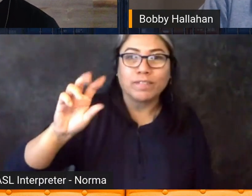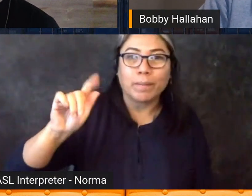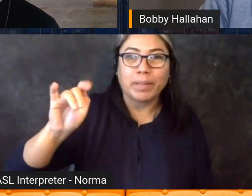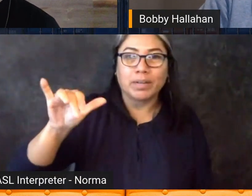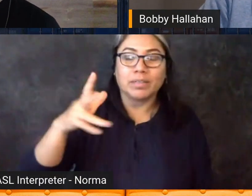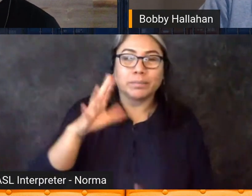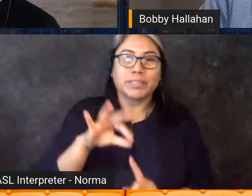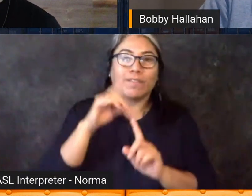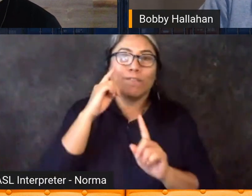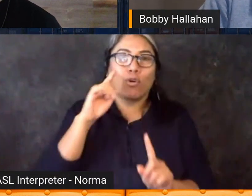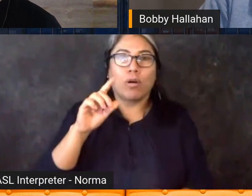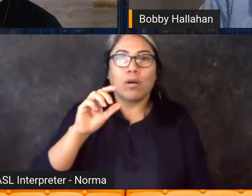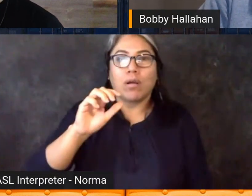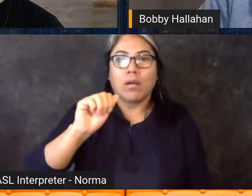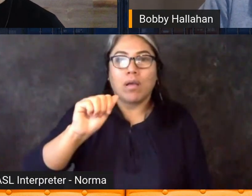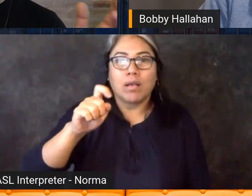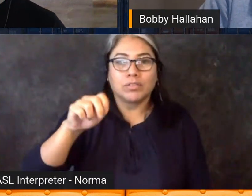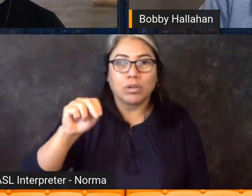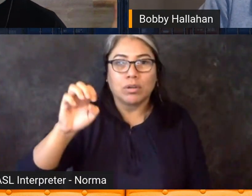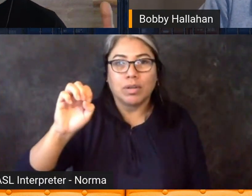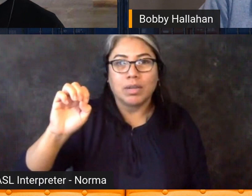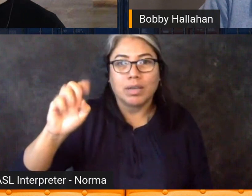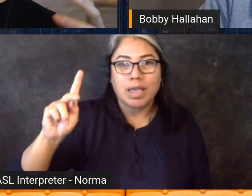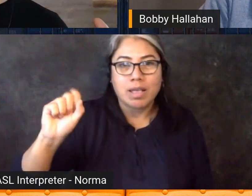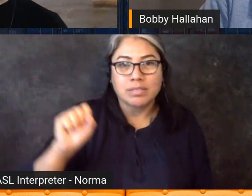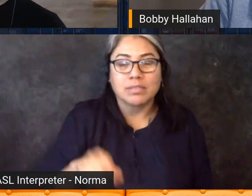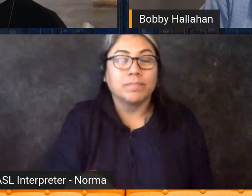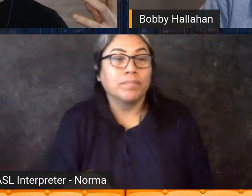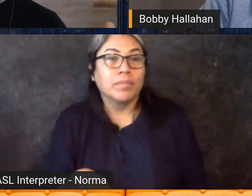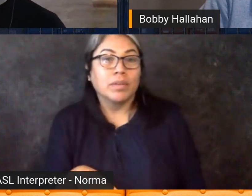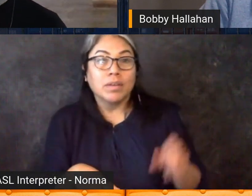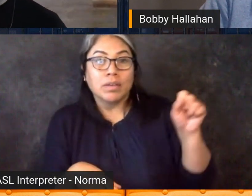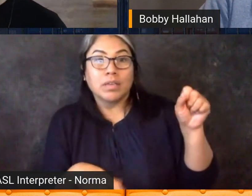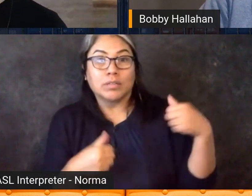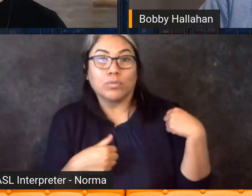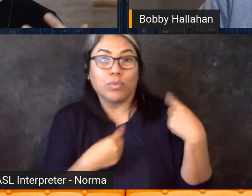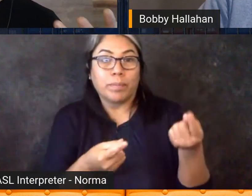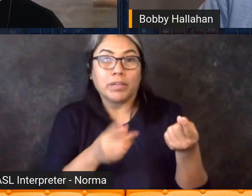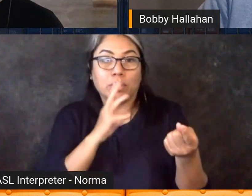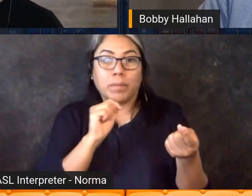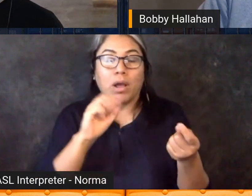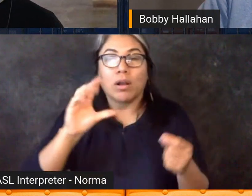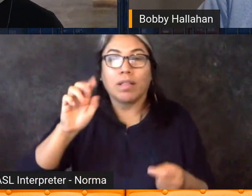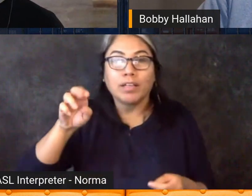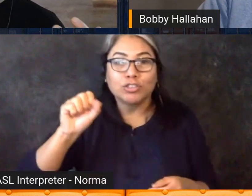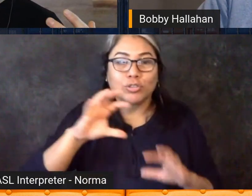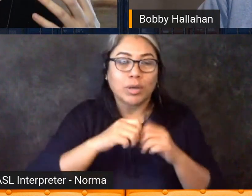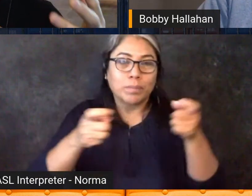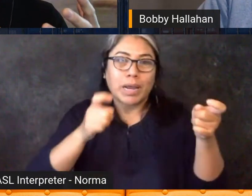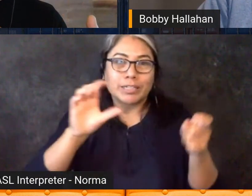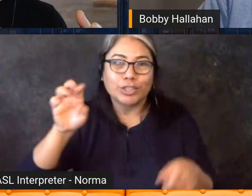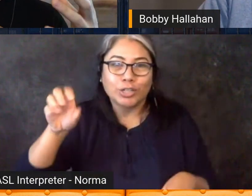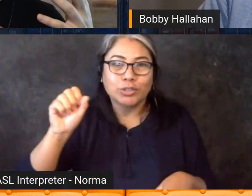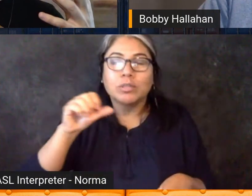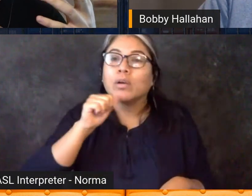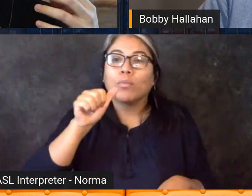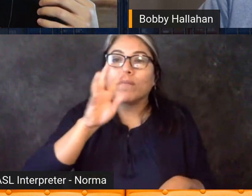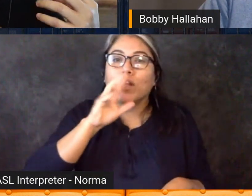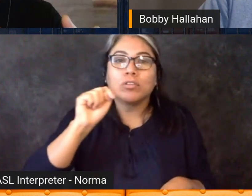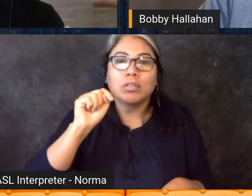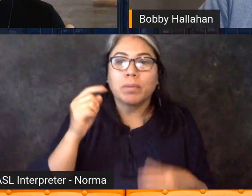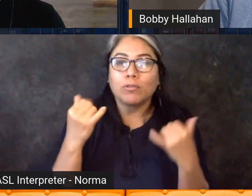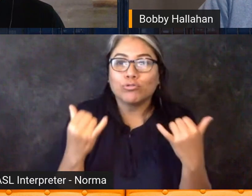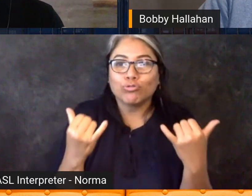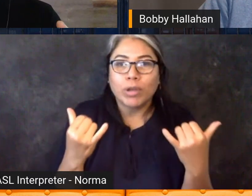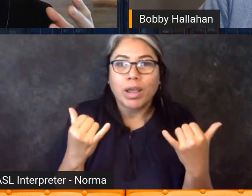EKS. Right, and we've been talking about clusters and how to manage clusters. We have not talked about today yet how to just